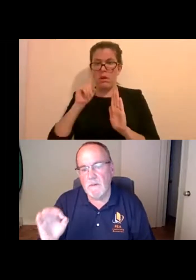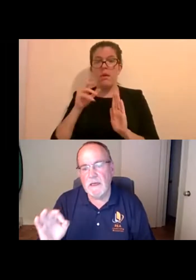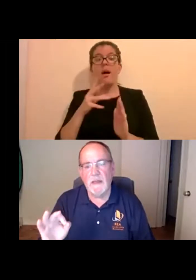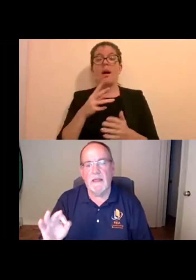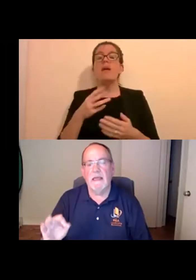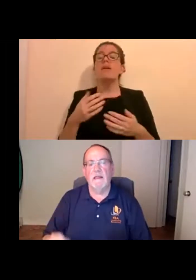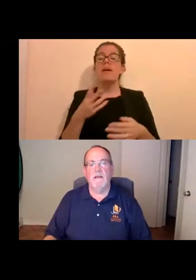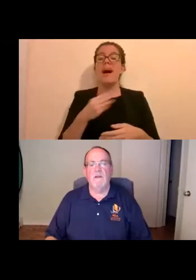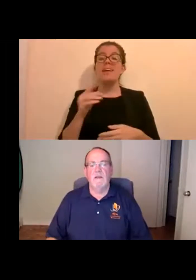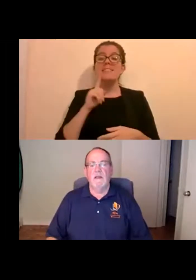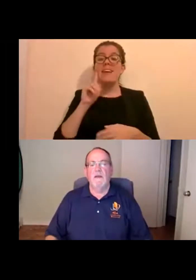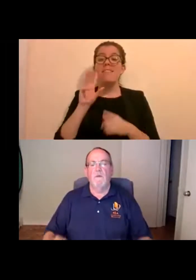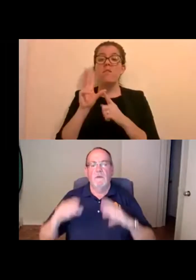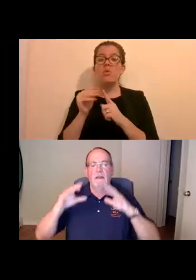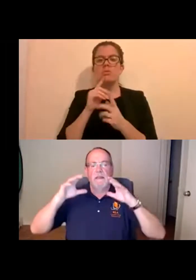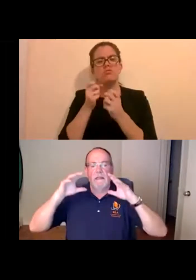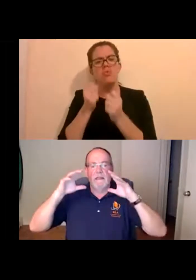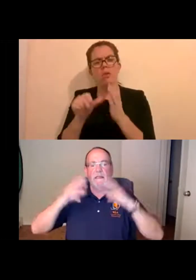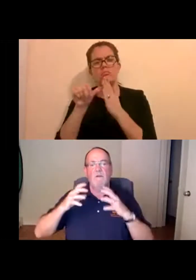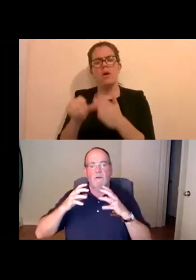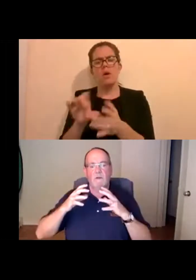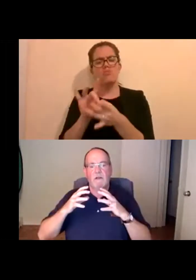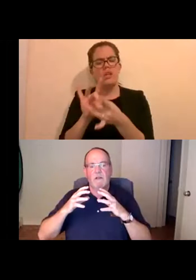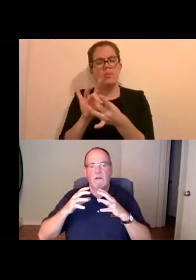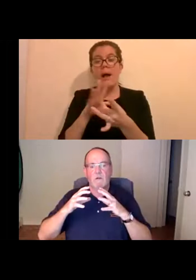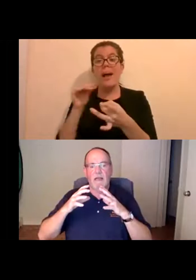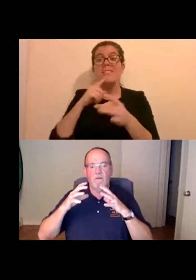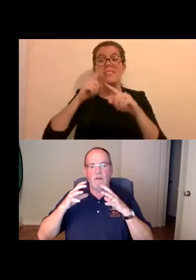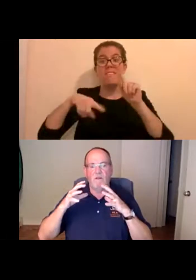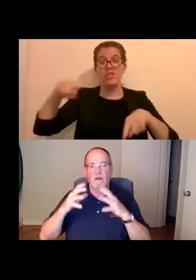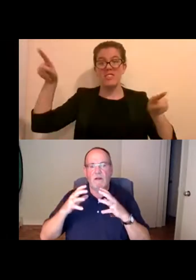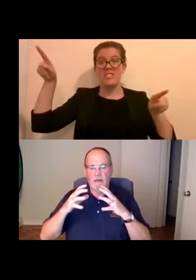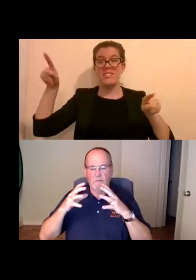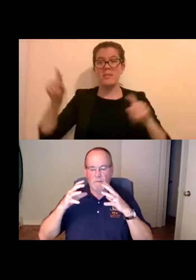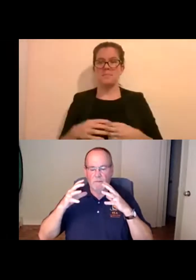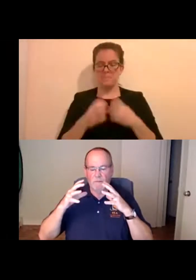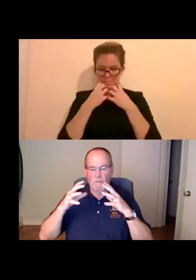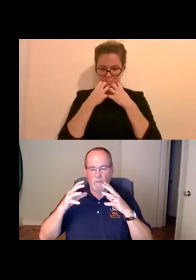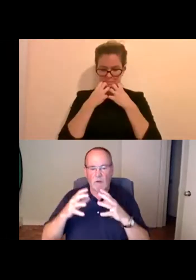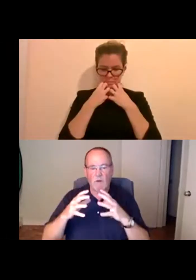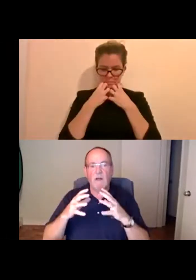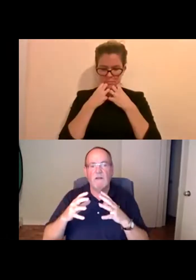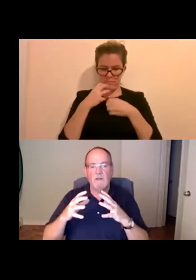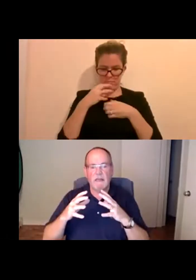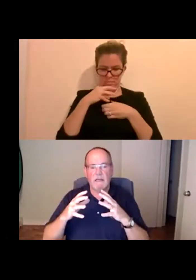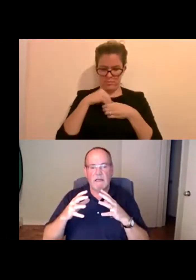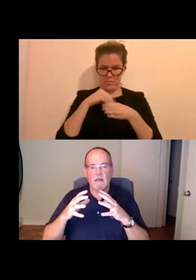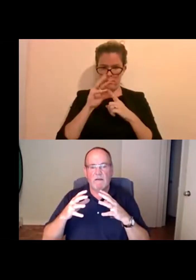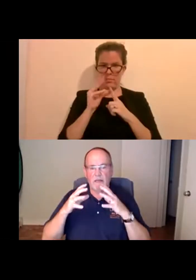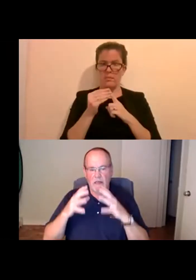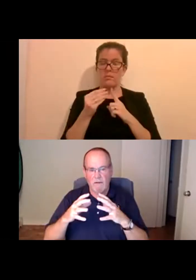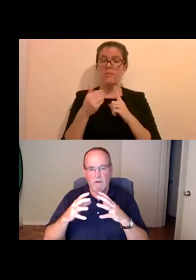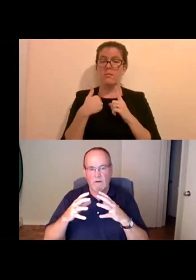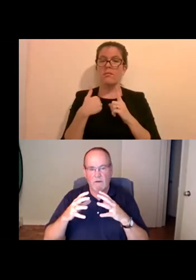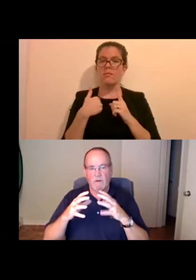what I mean by that is, in the enculturation, we have this very pure understanding of